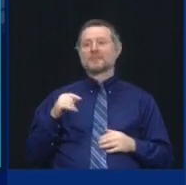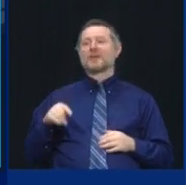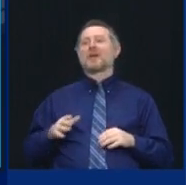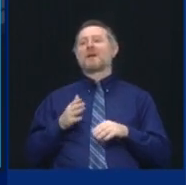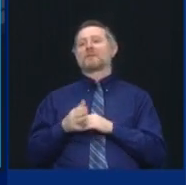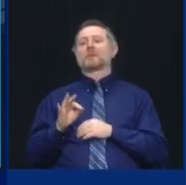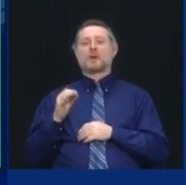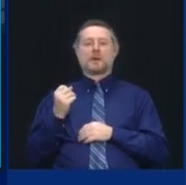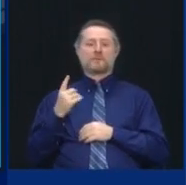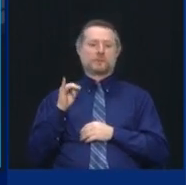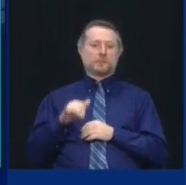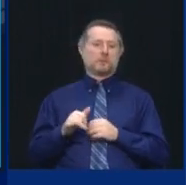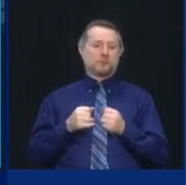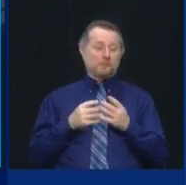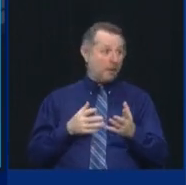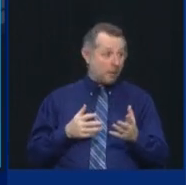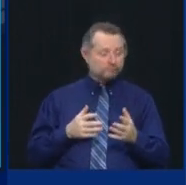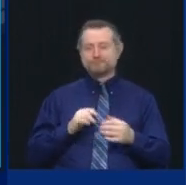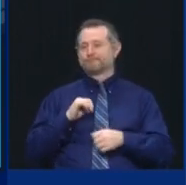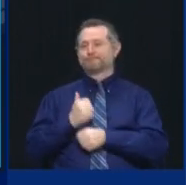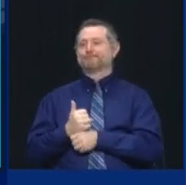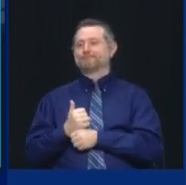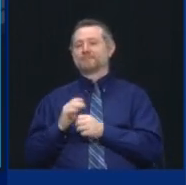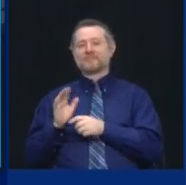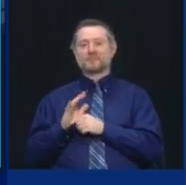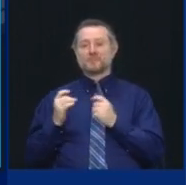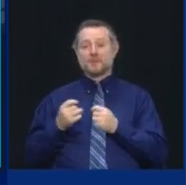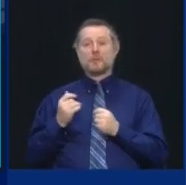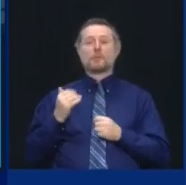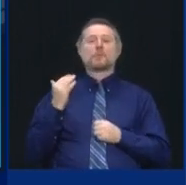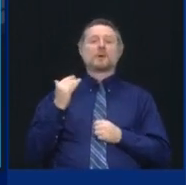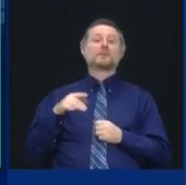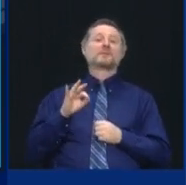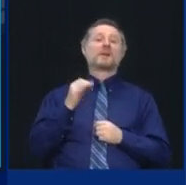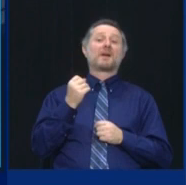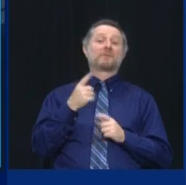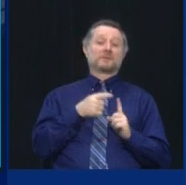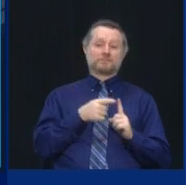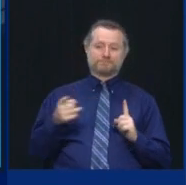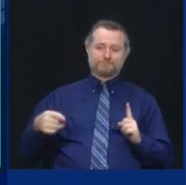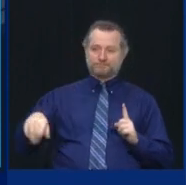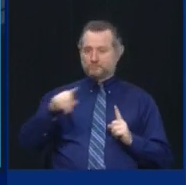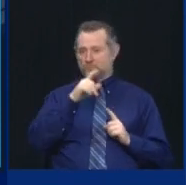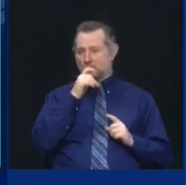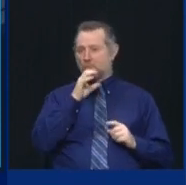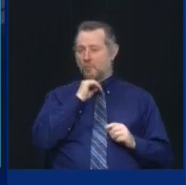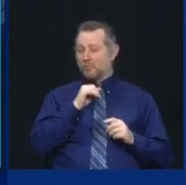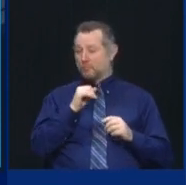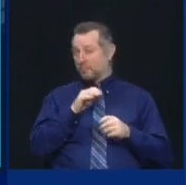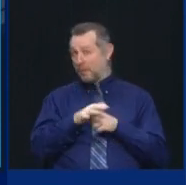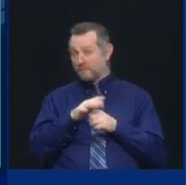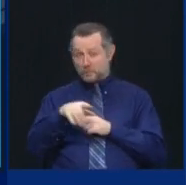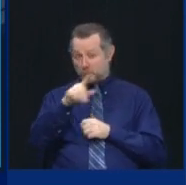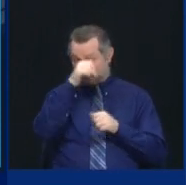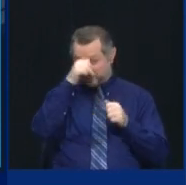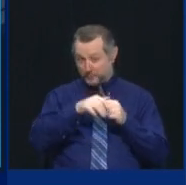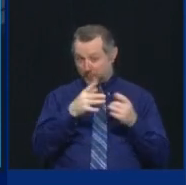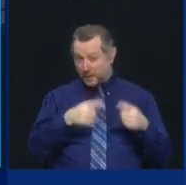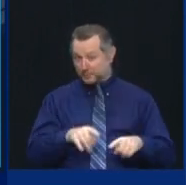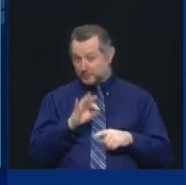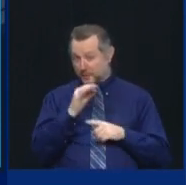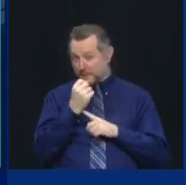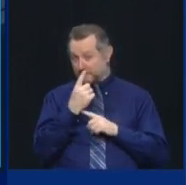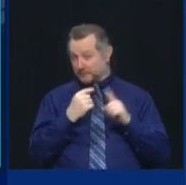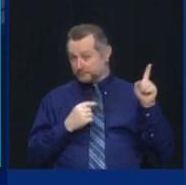9/11. Post 9/11, I don't know how many of you are old enough to remember. There were so